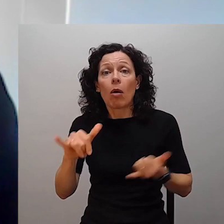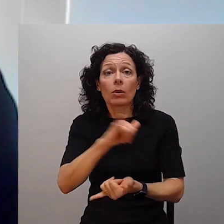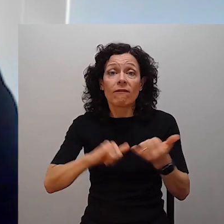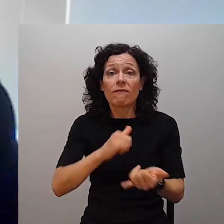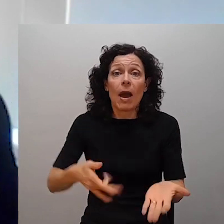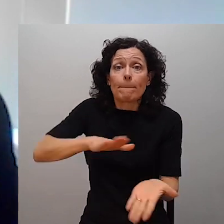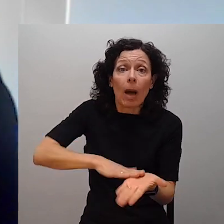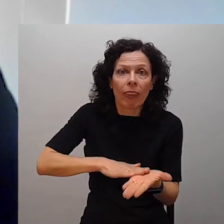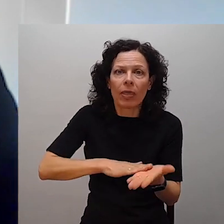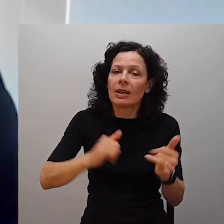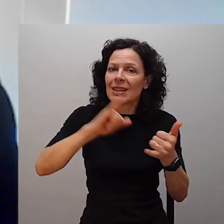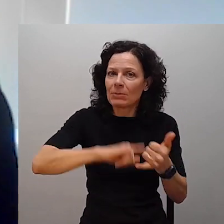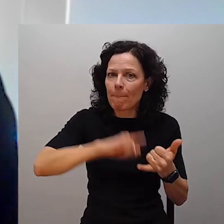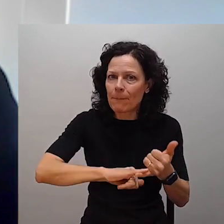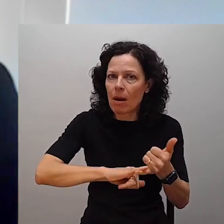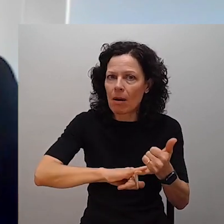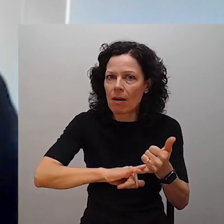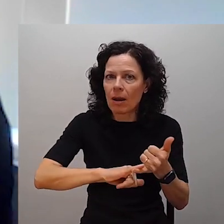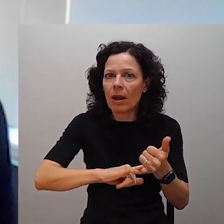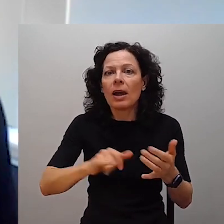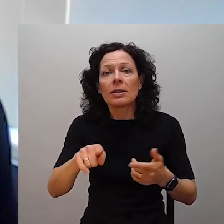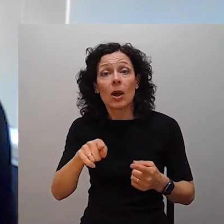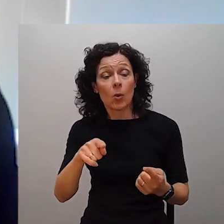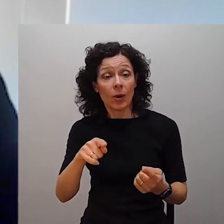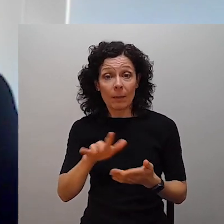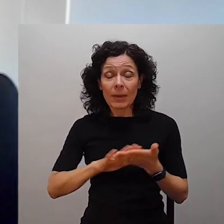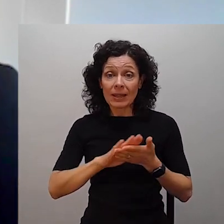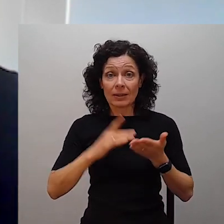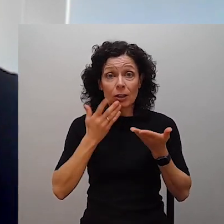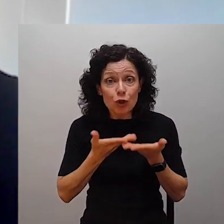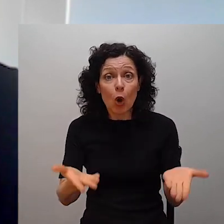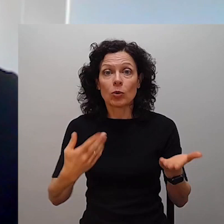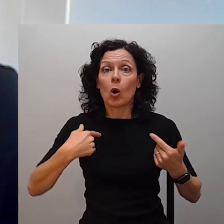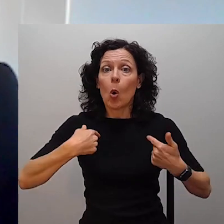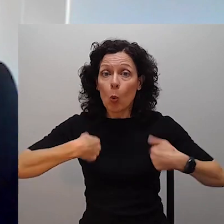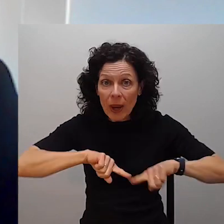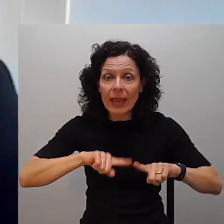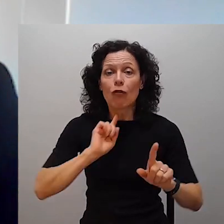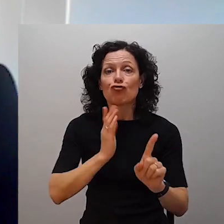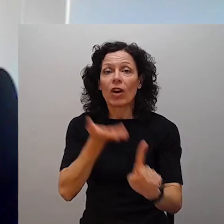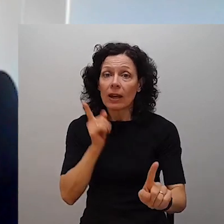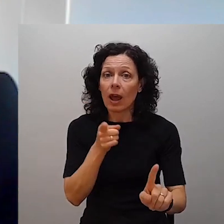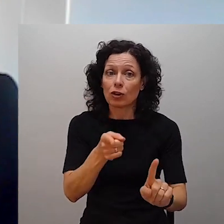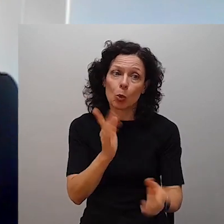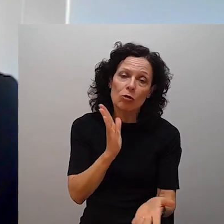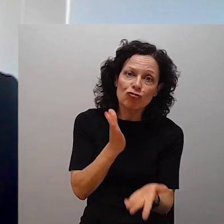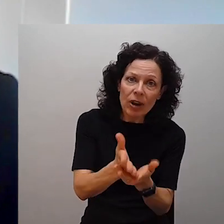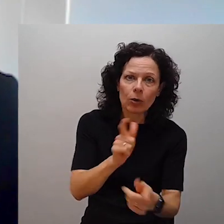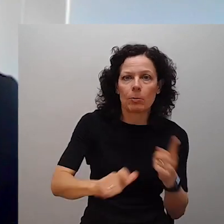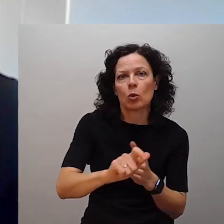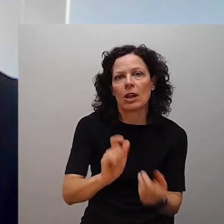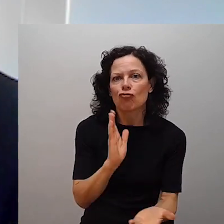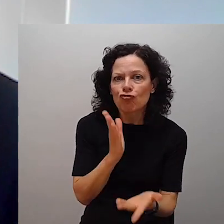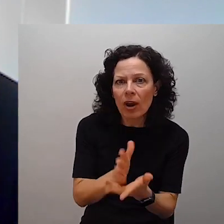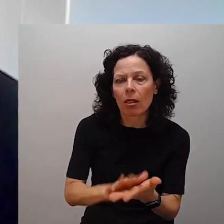September. These things really acknowledge that, hey, we recognize you as a real community, as a real culture. So that would be